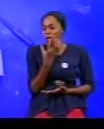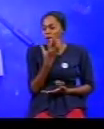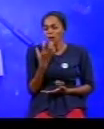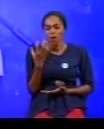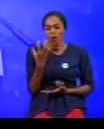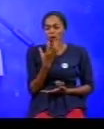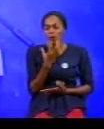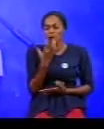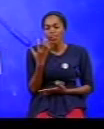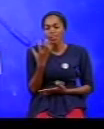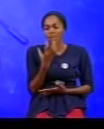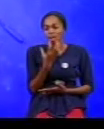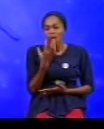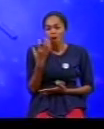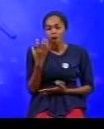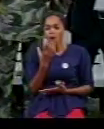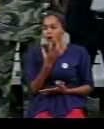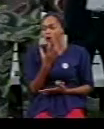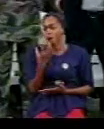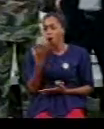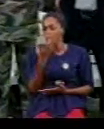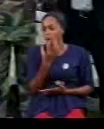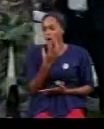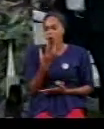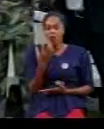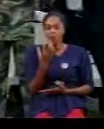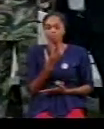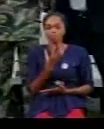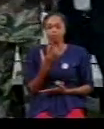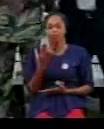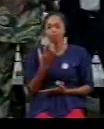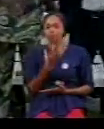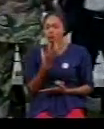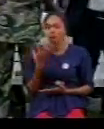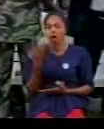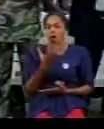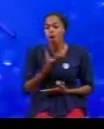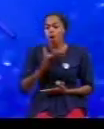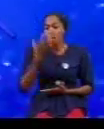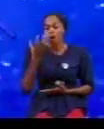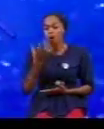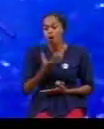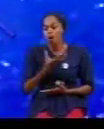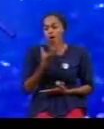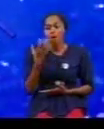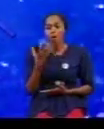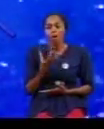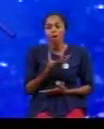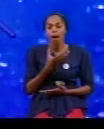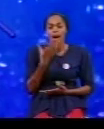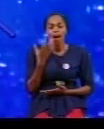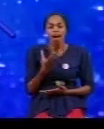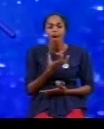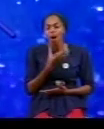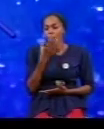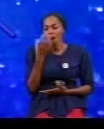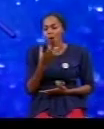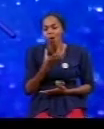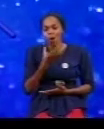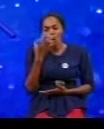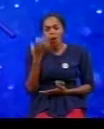oh, oh, oh, oh, oh,